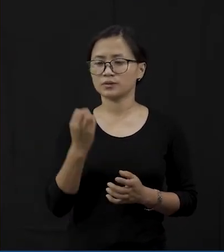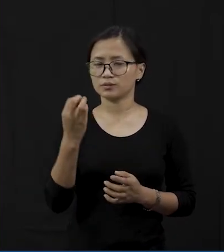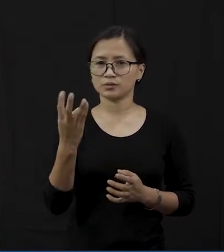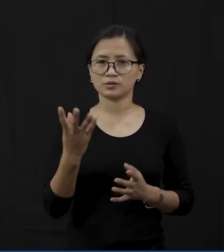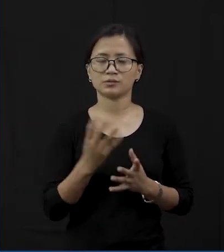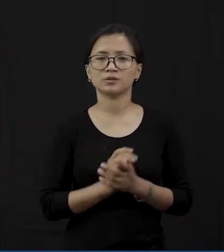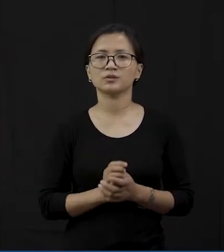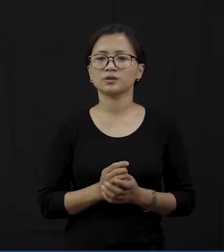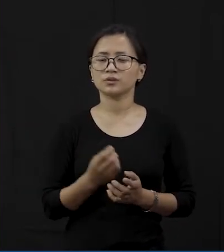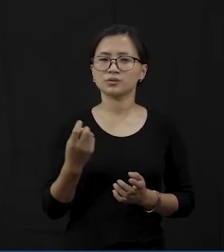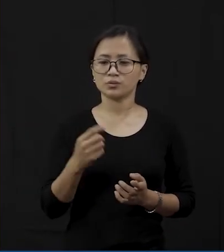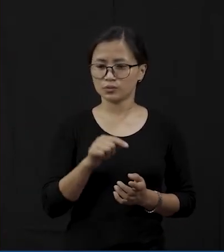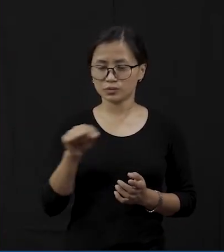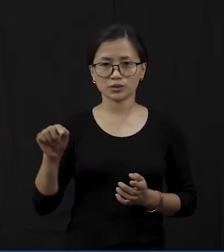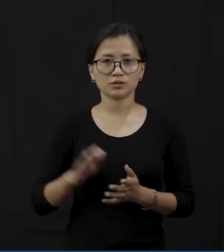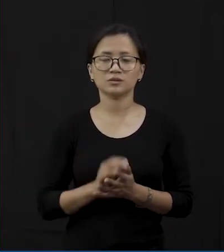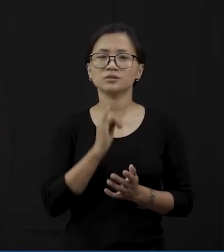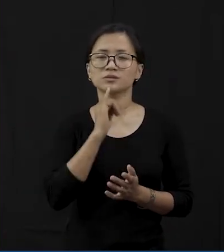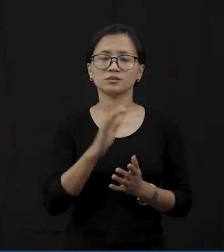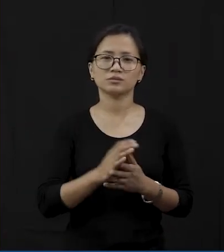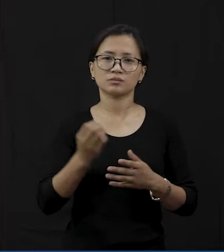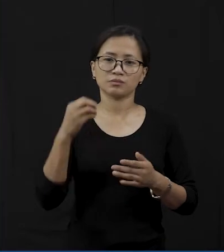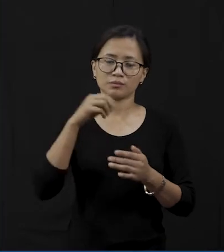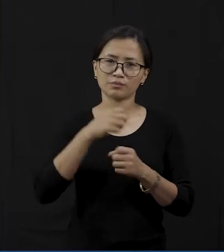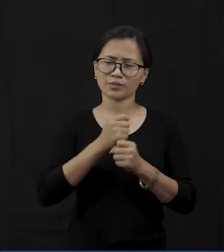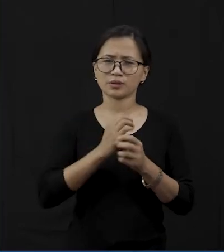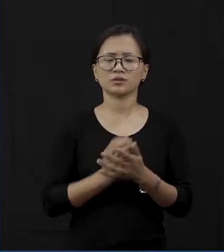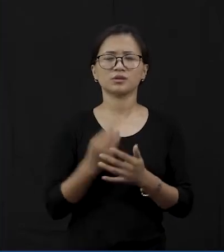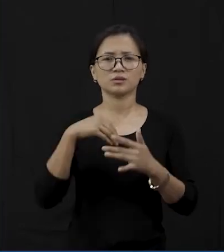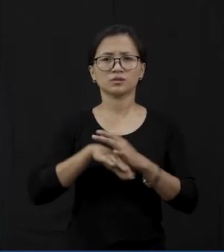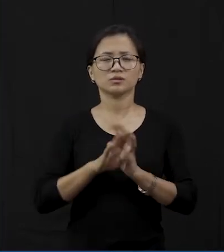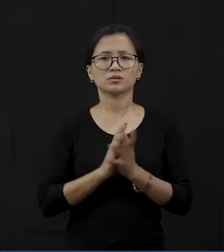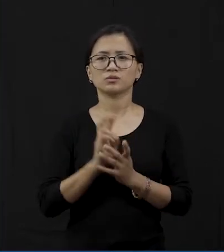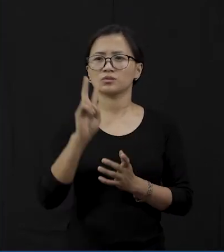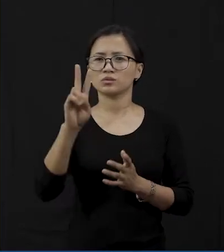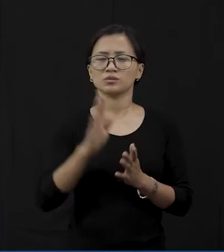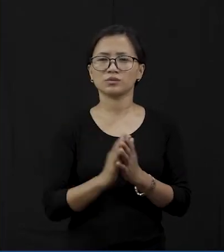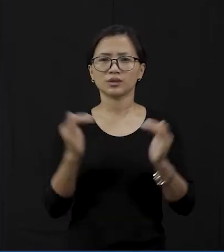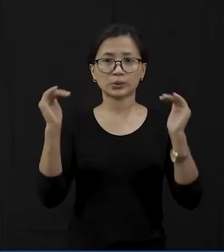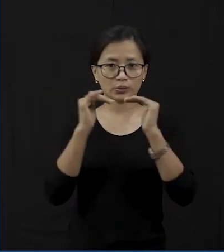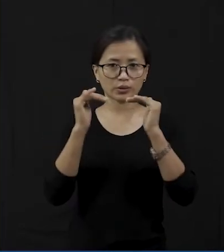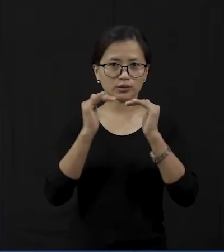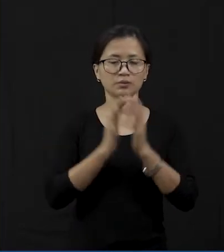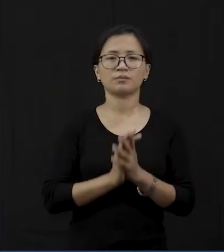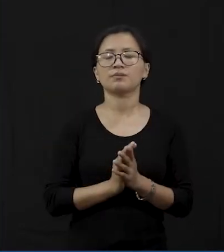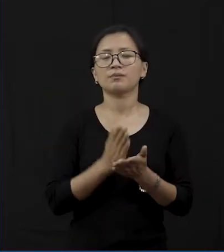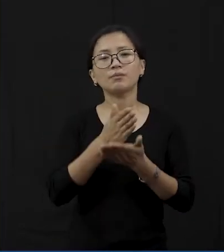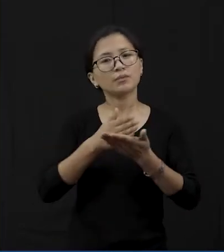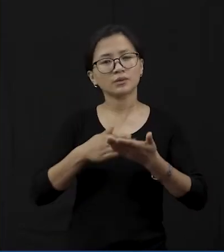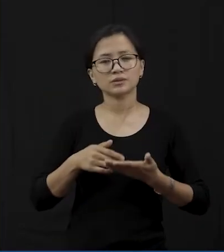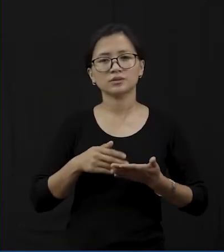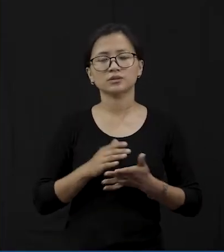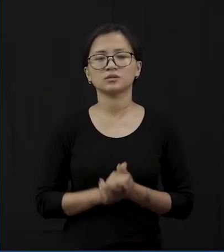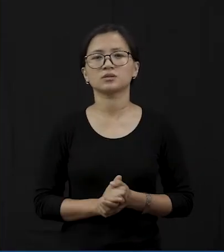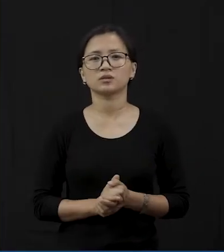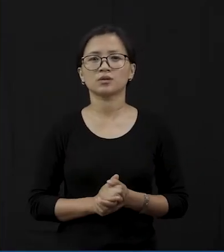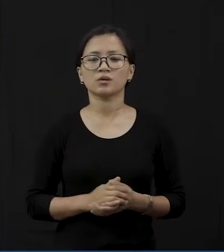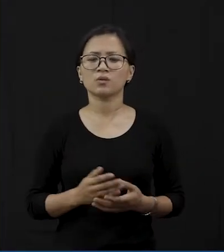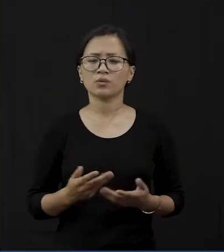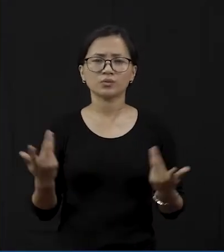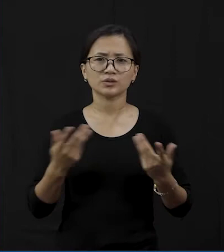which is not divisible by 2, or which cannot make into two equal parts, are called odd numbers. Or you can say that which cannot be